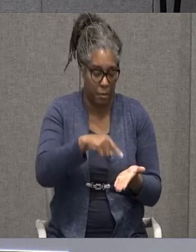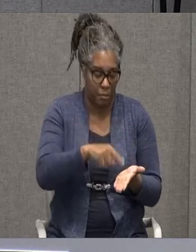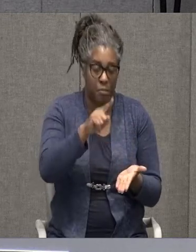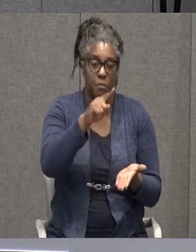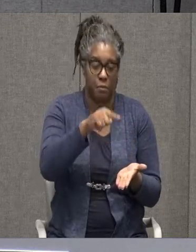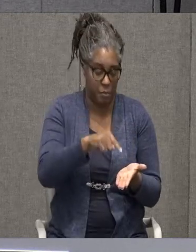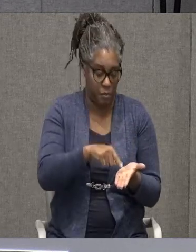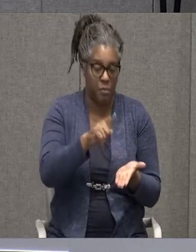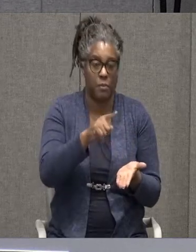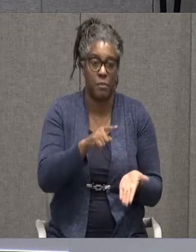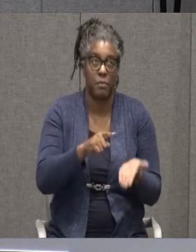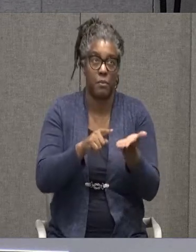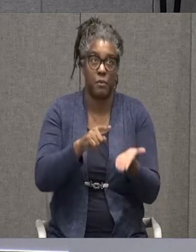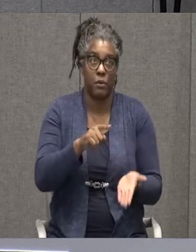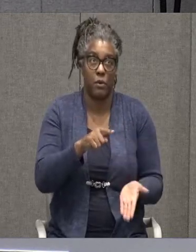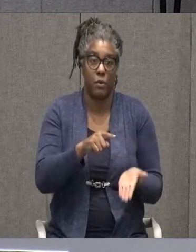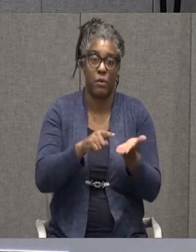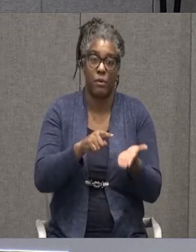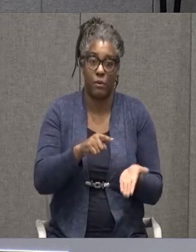10,